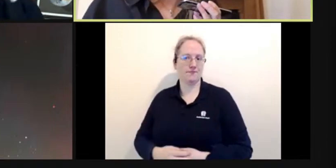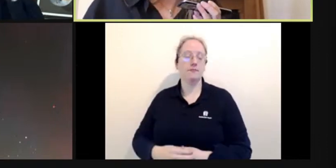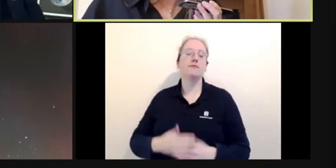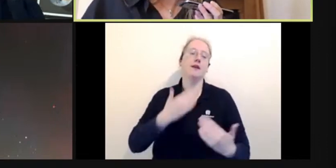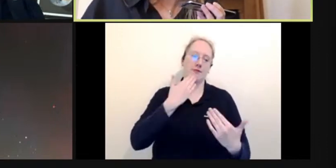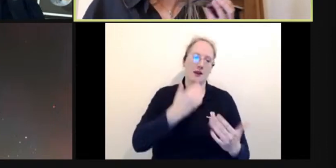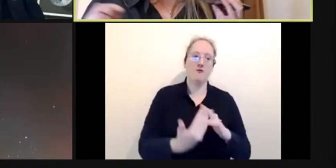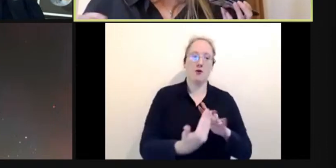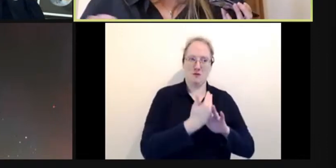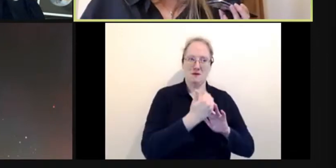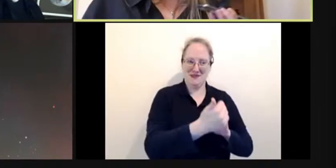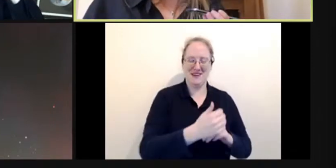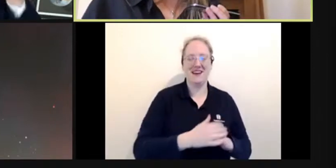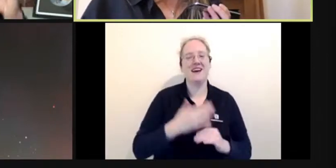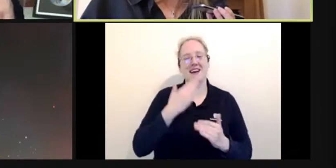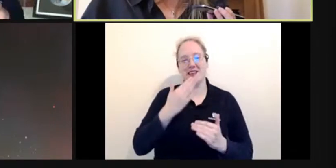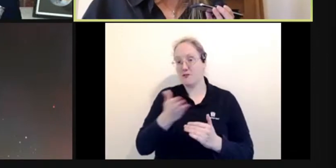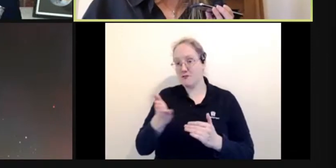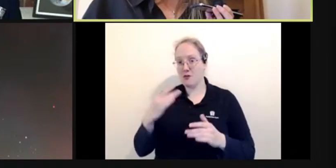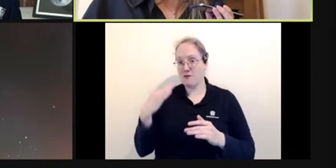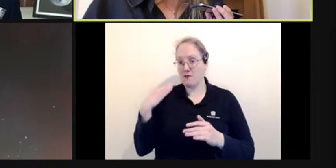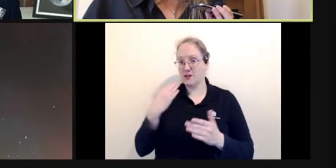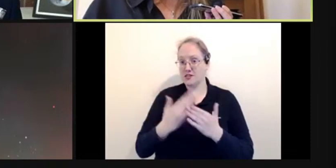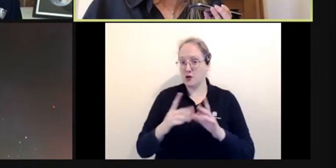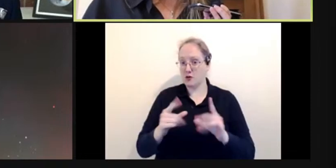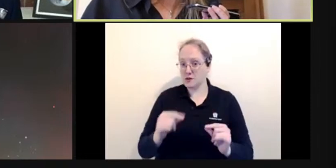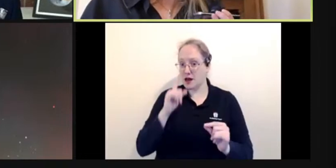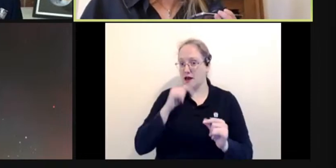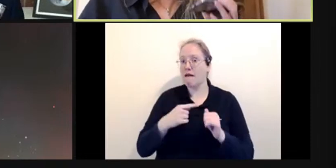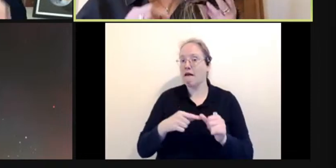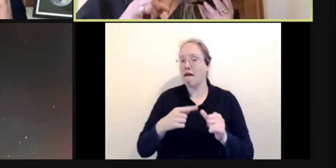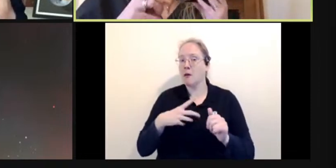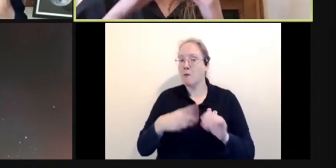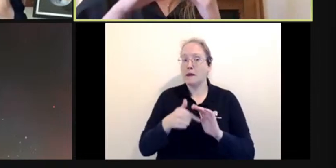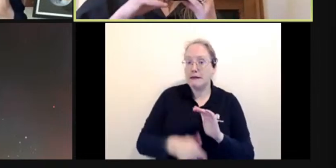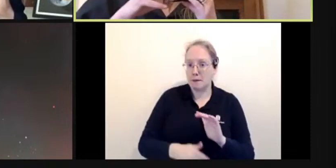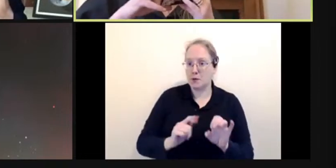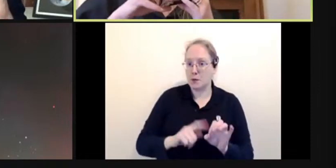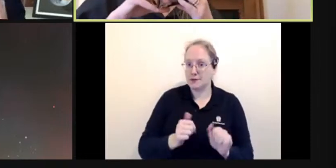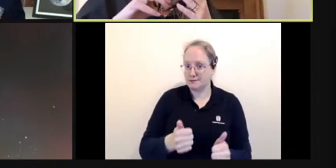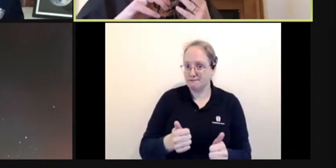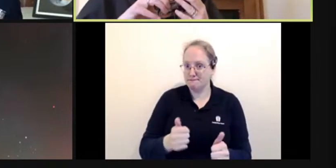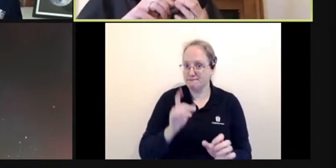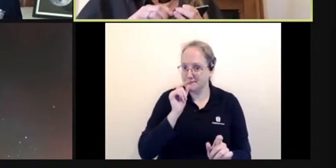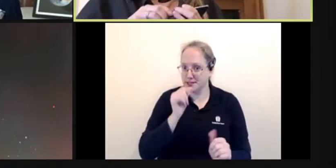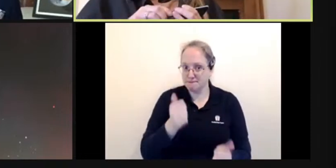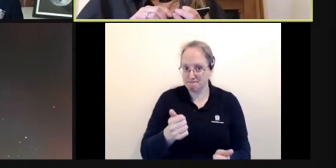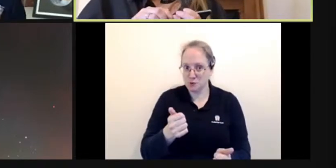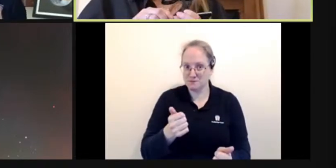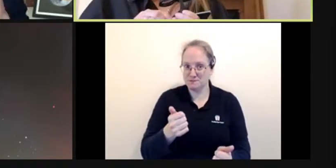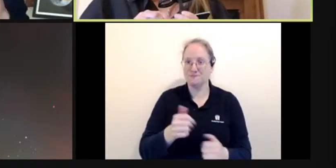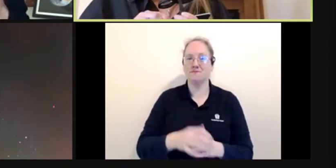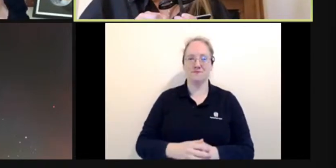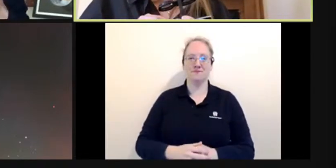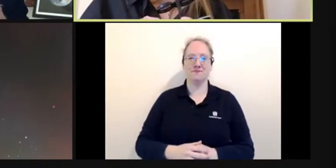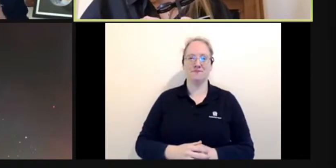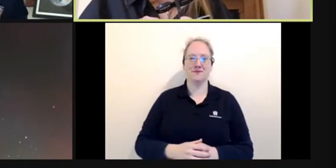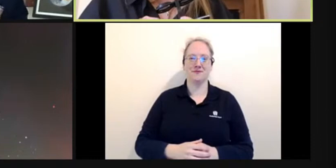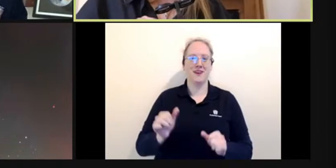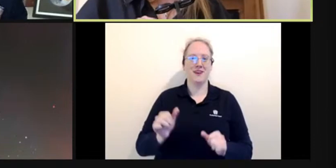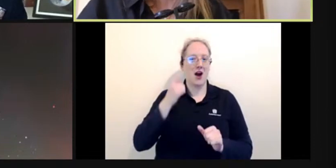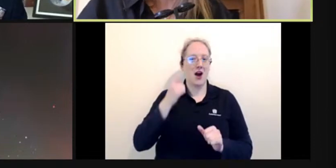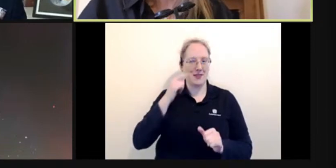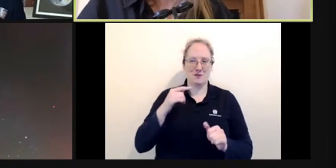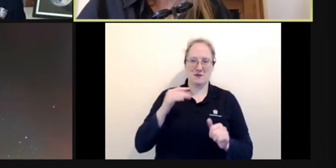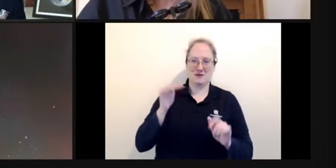who are also on Twitter, they might dive into these questions in more detail as well. So, all right. I think we've teased you